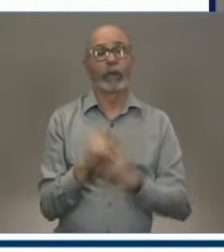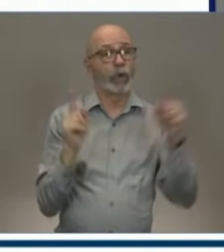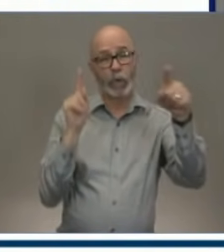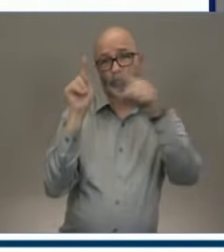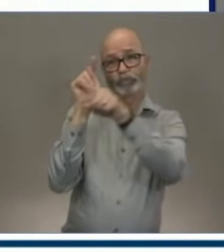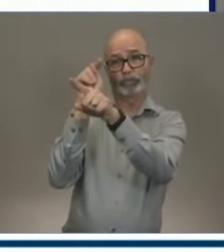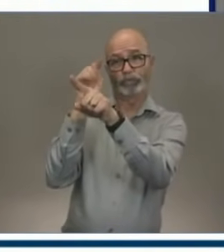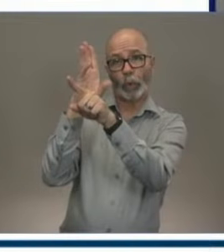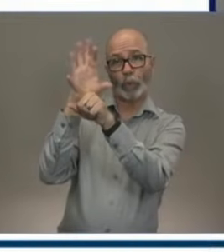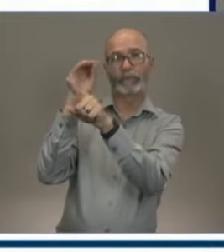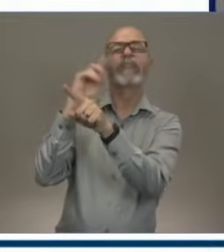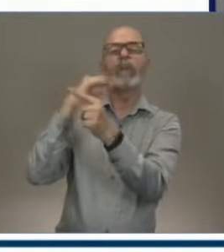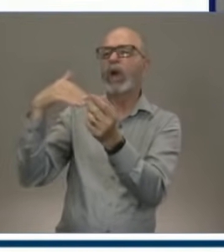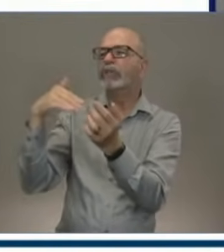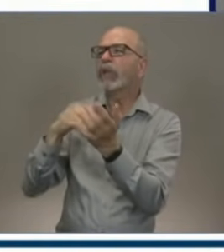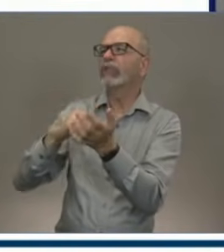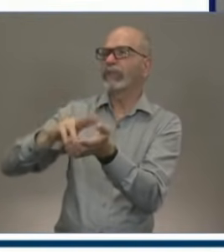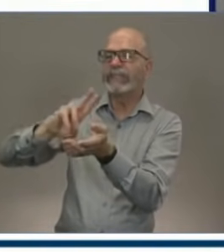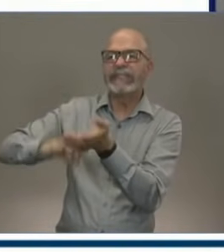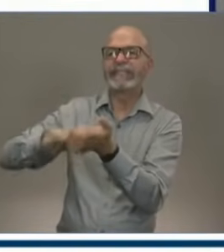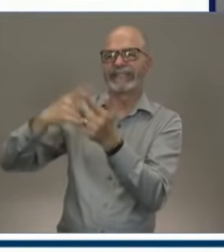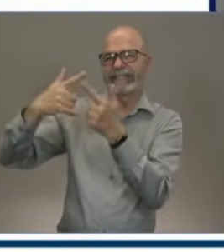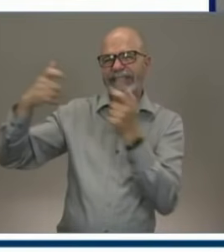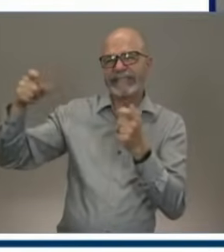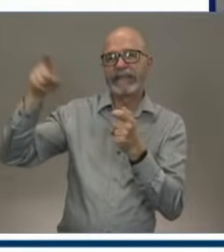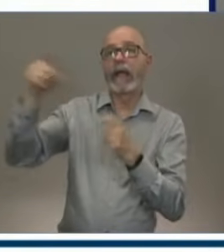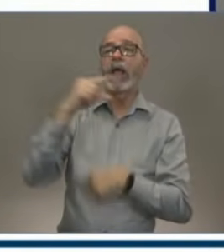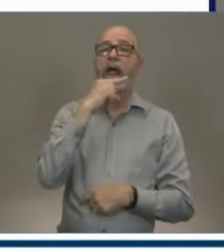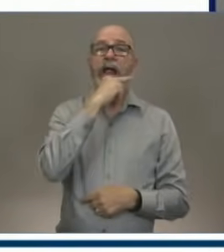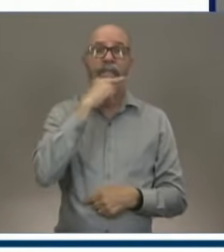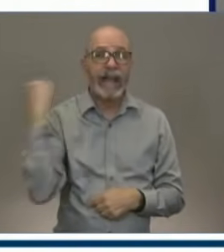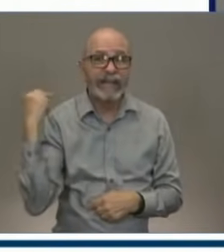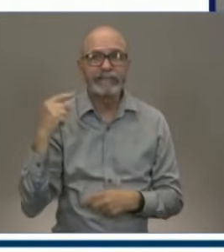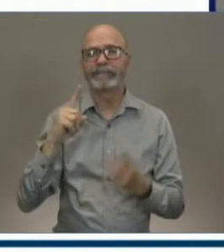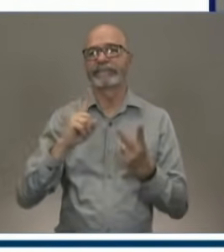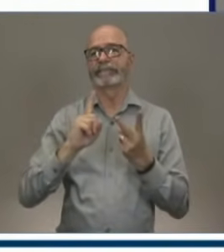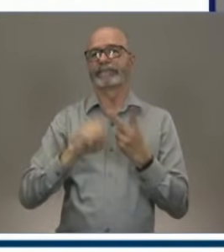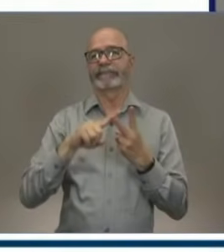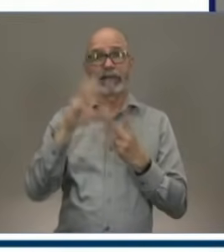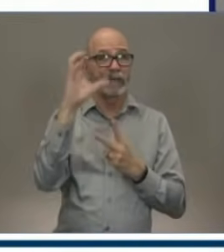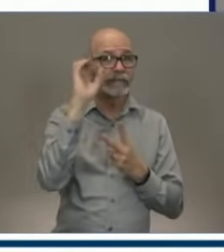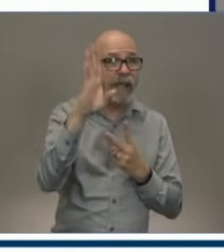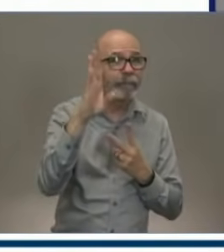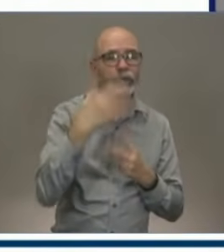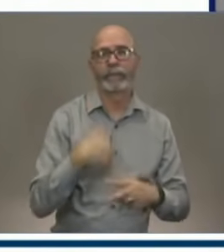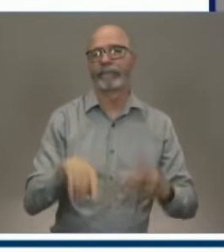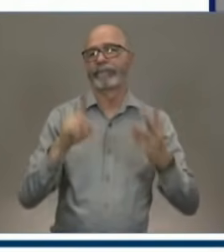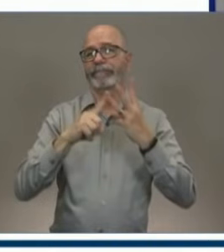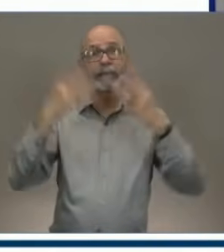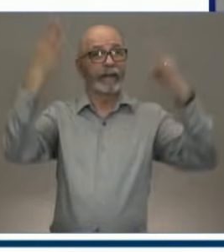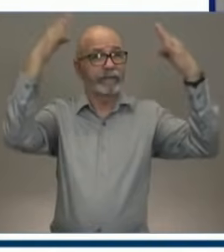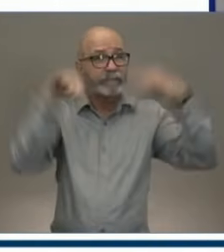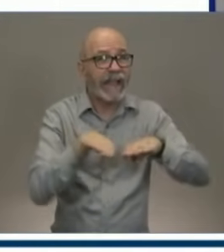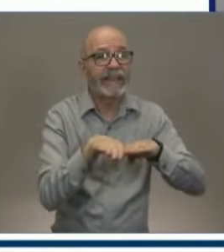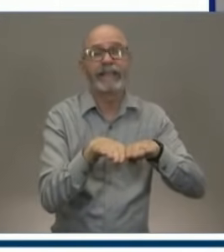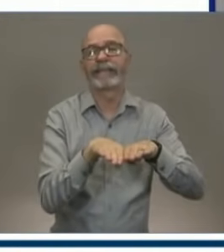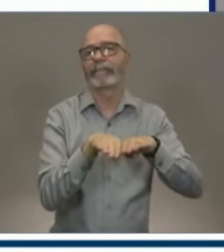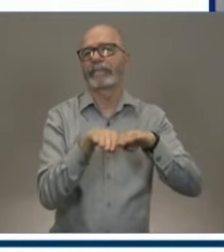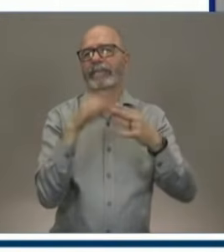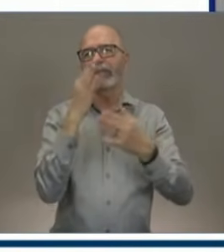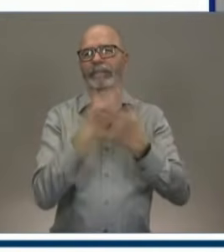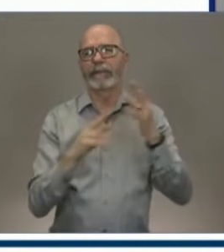to operate clinics in Halifax, Cape Breton, and the Valley. I know there's lots of concerns about how our vaccination program is rolling